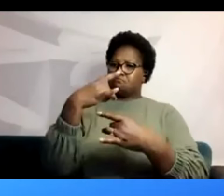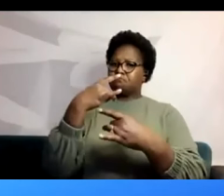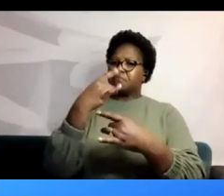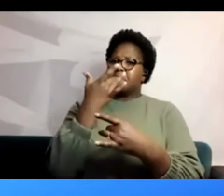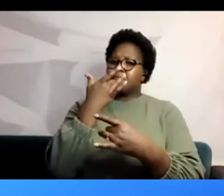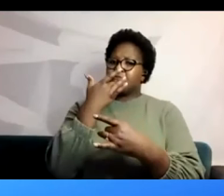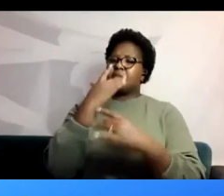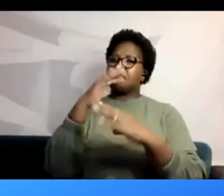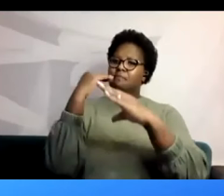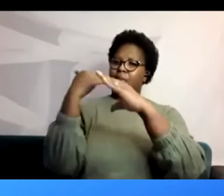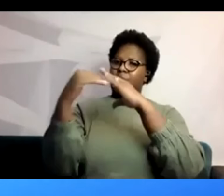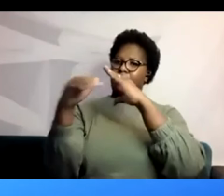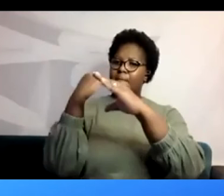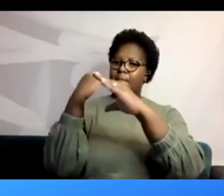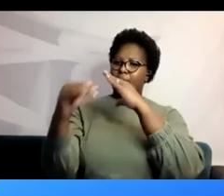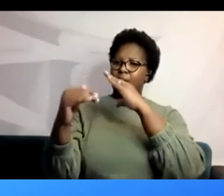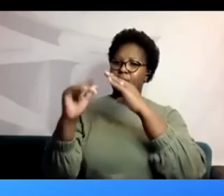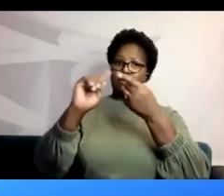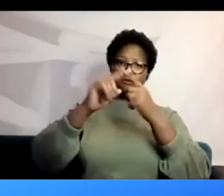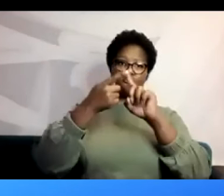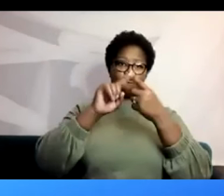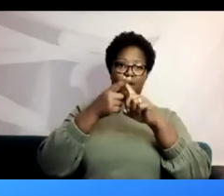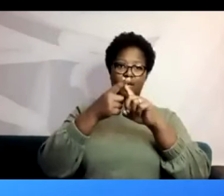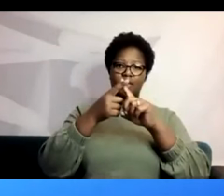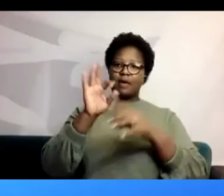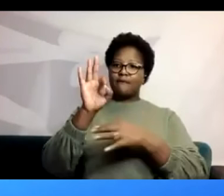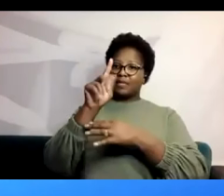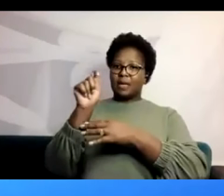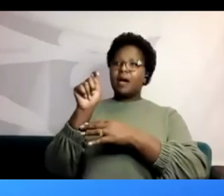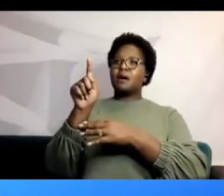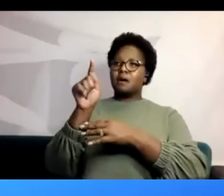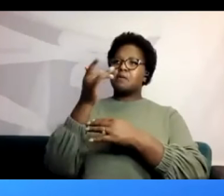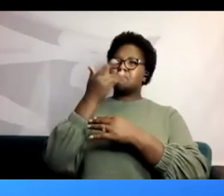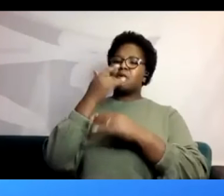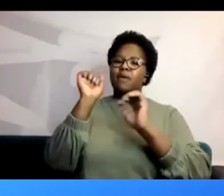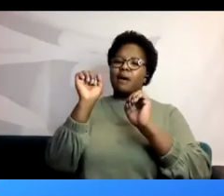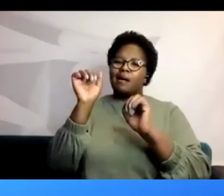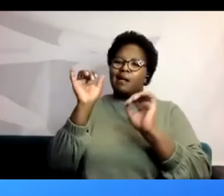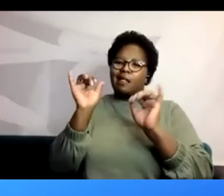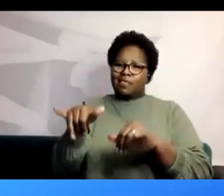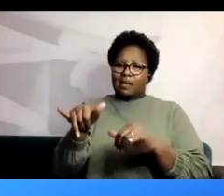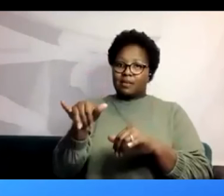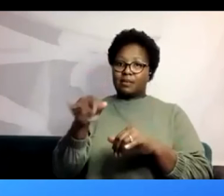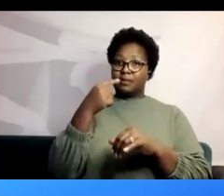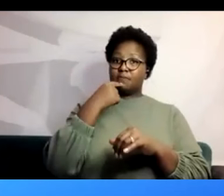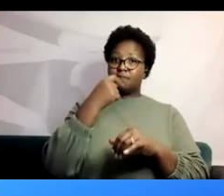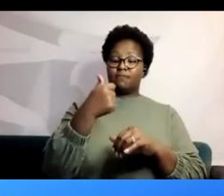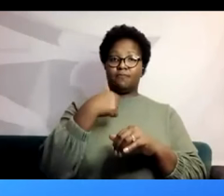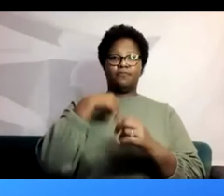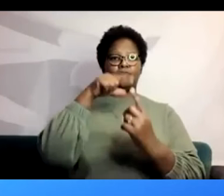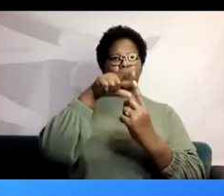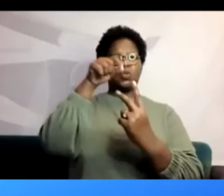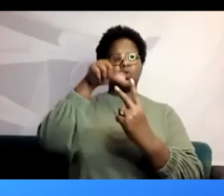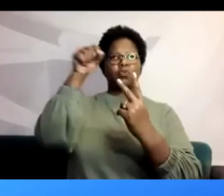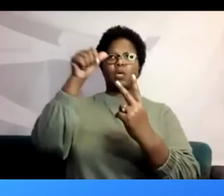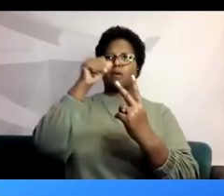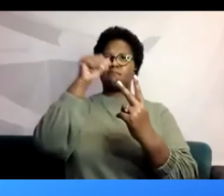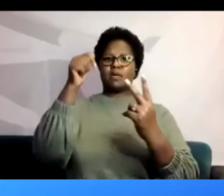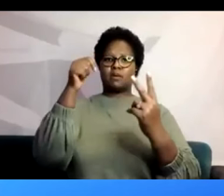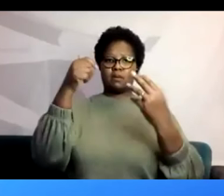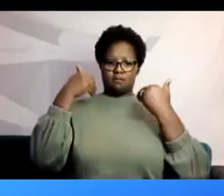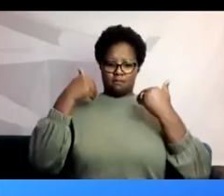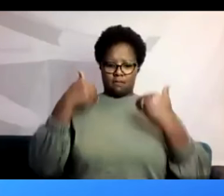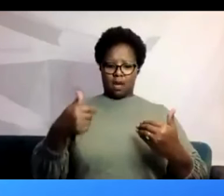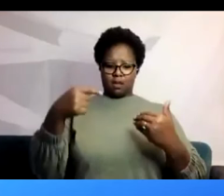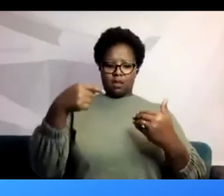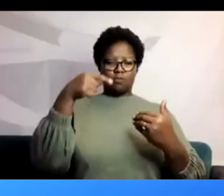favorite staff, and over FaceTime. She wants choices presented from a buddy or a staff that's a good match for her. The ways